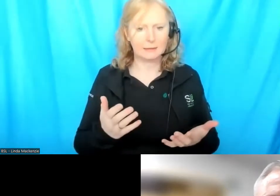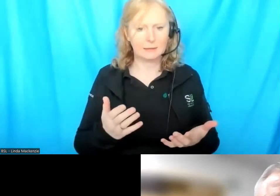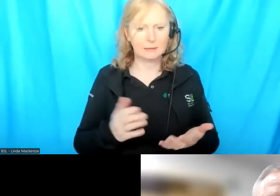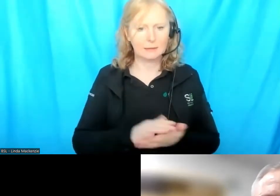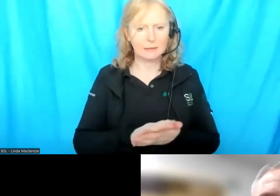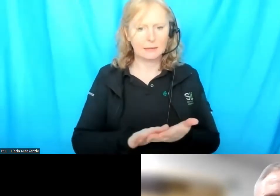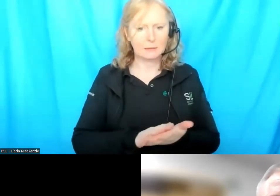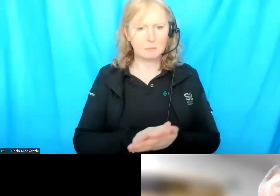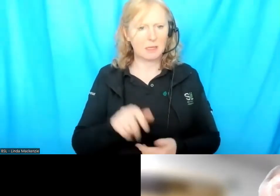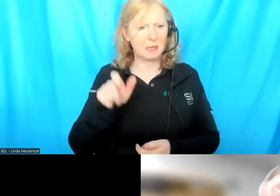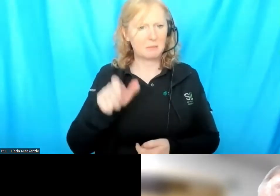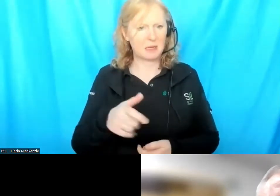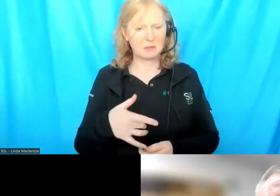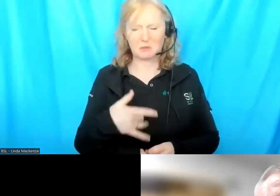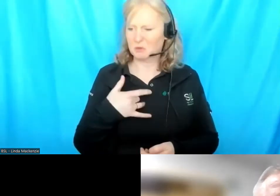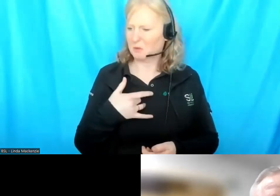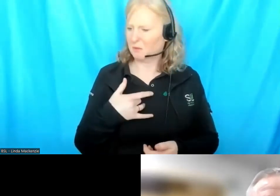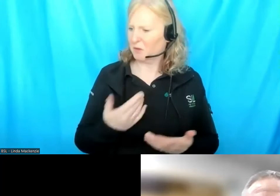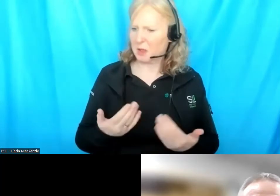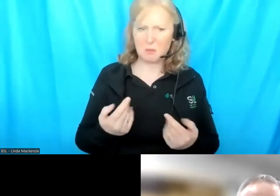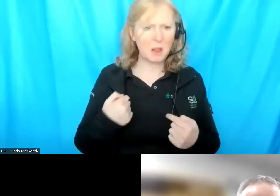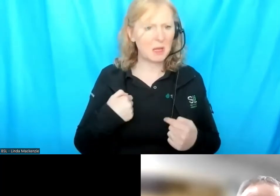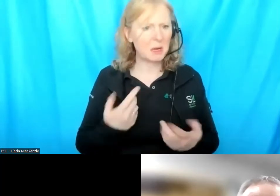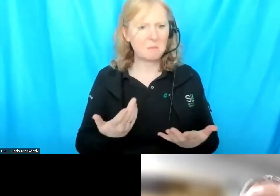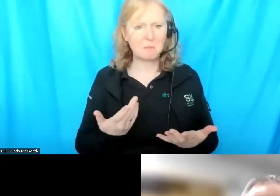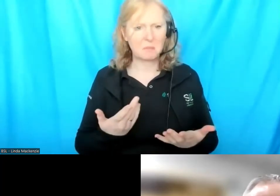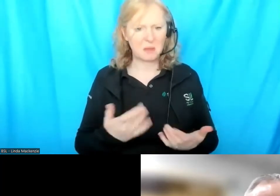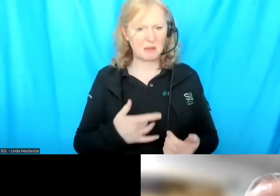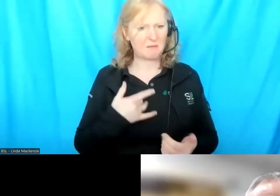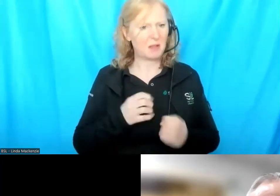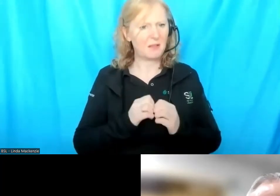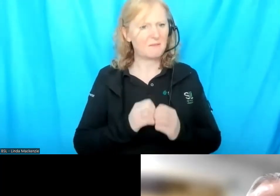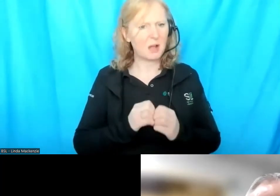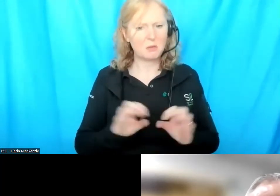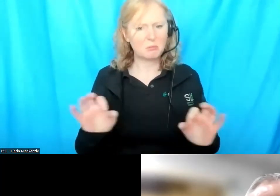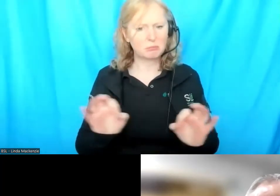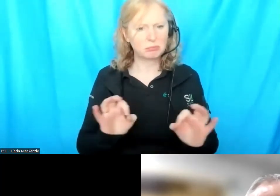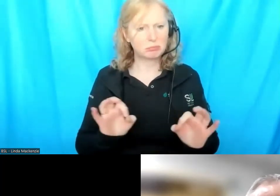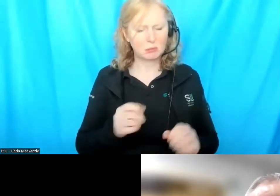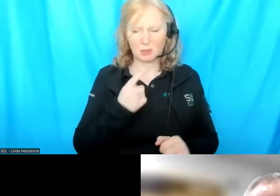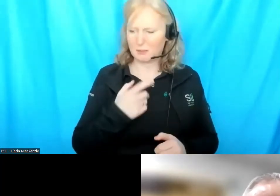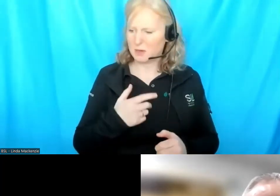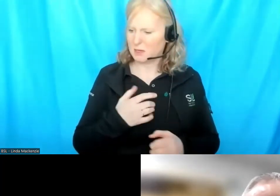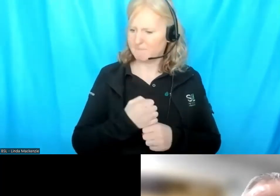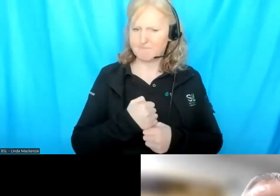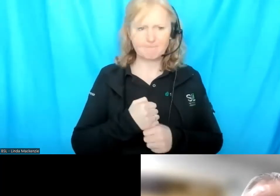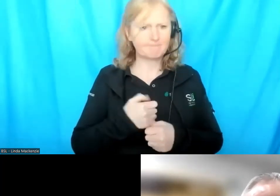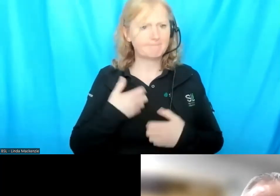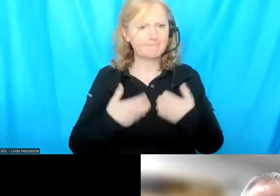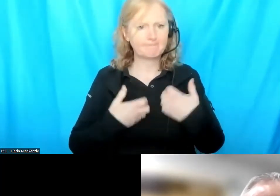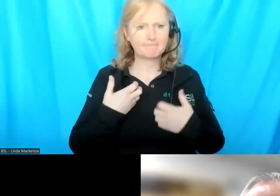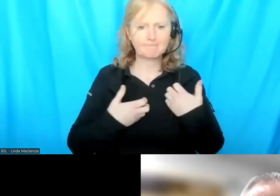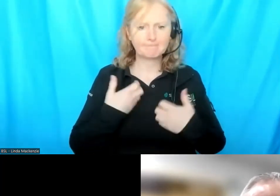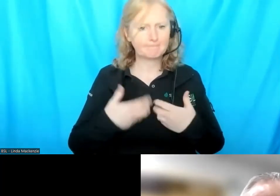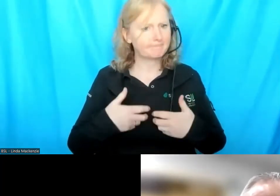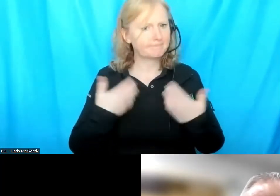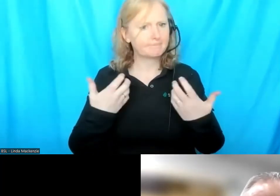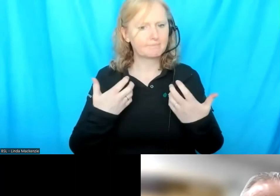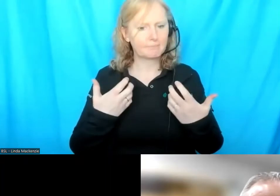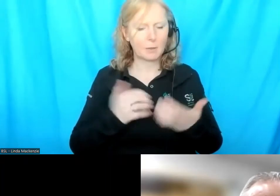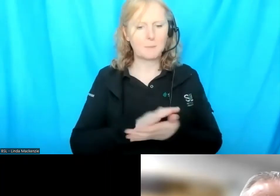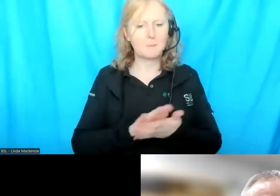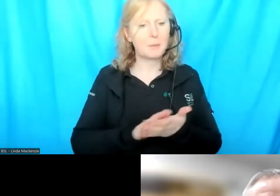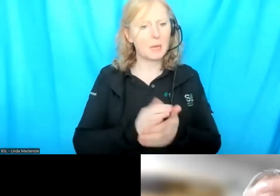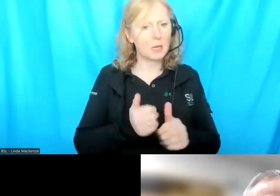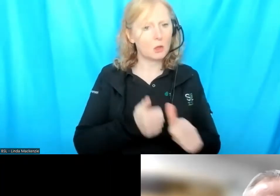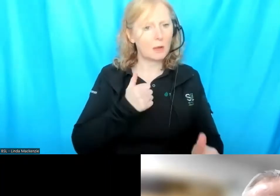feel unwelcome, undervalued. There may be frustration and anger. You know, and this is the risk to the companies if they